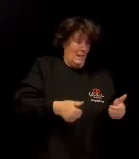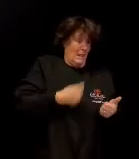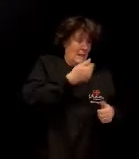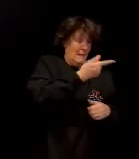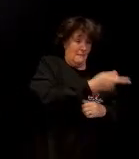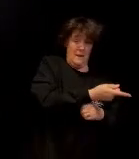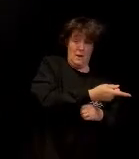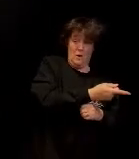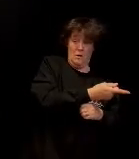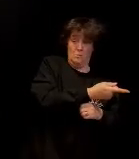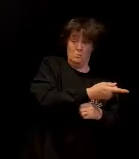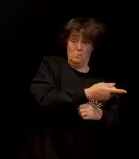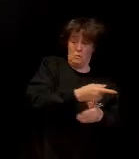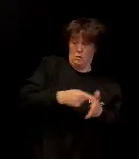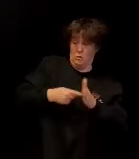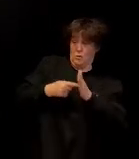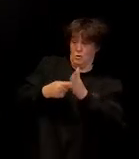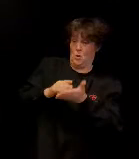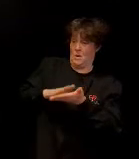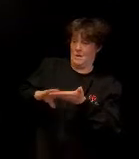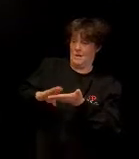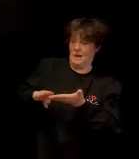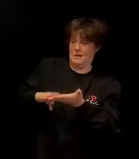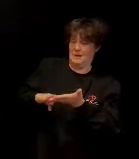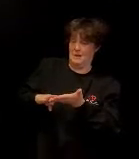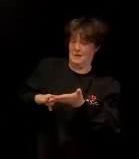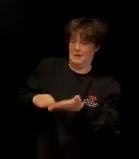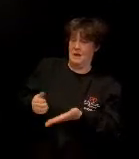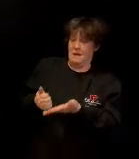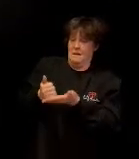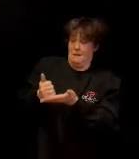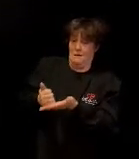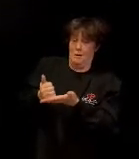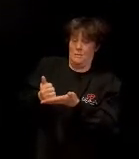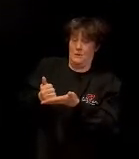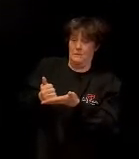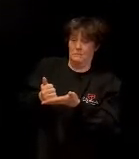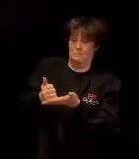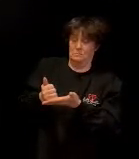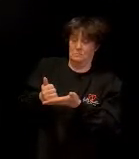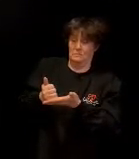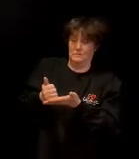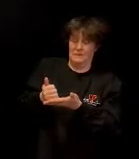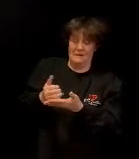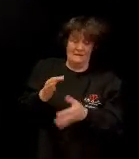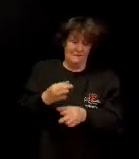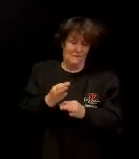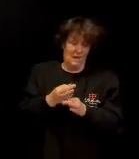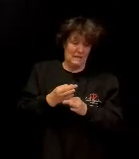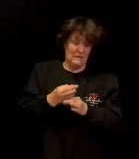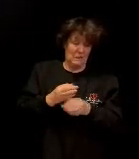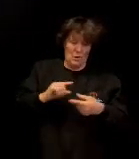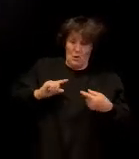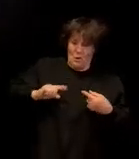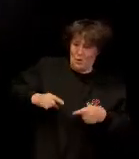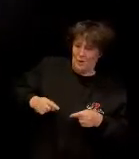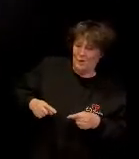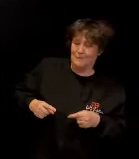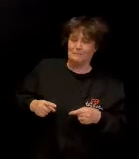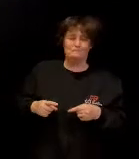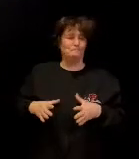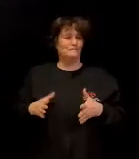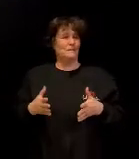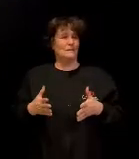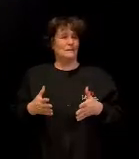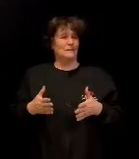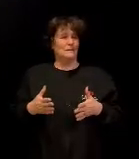cold and wet, and they were broken and I'm sure bleeding and hurt and all kinds of different things. But they brought